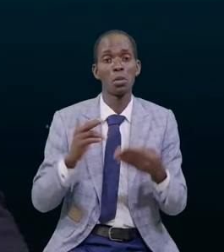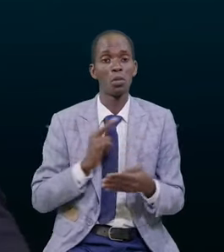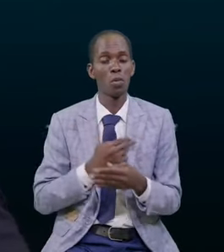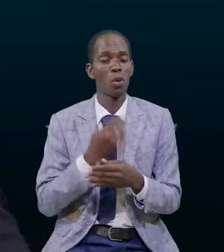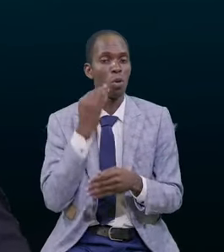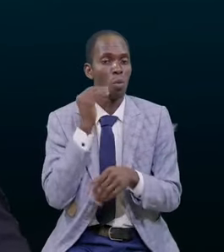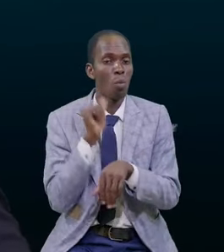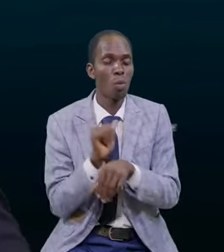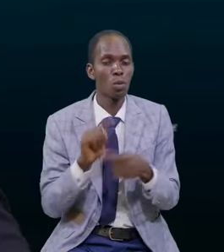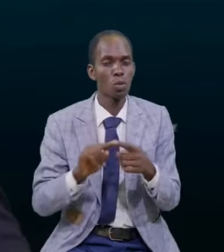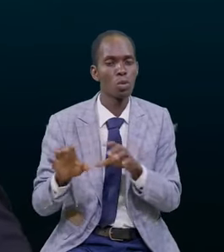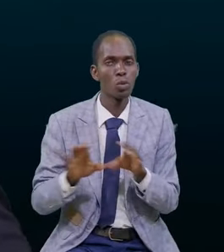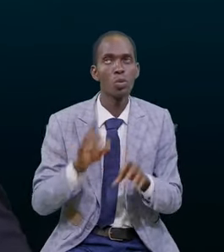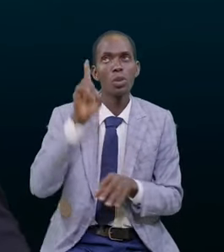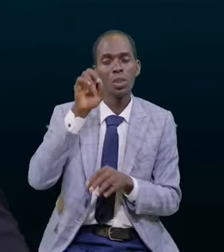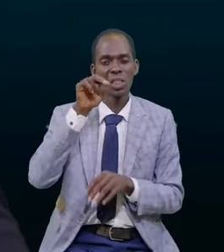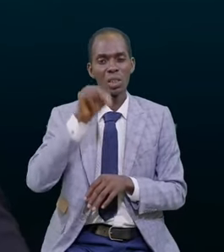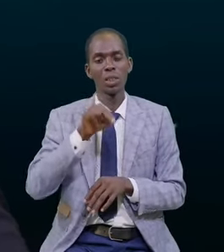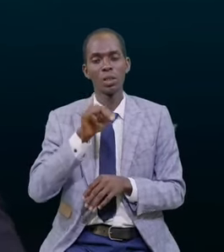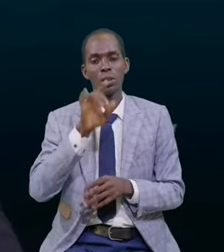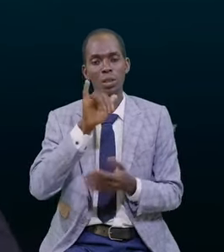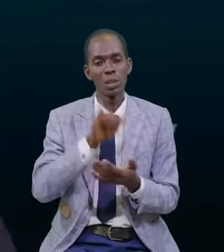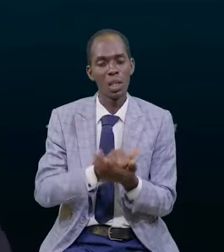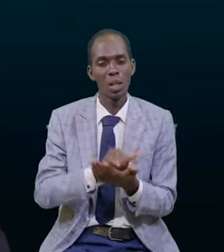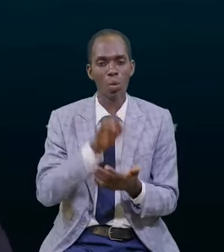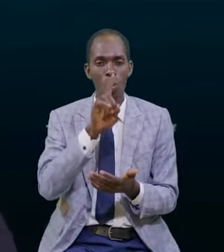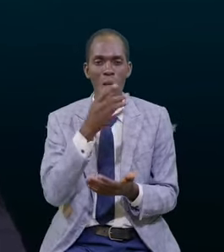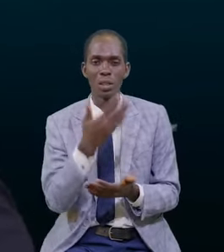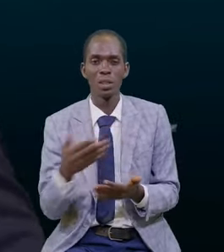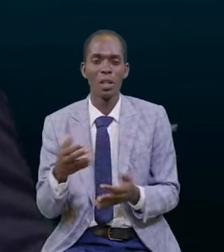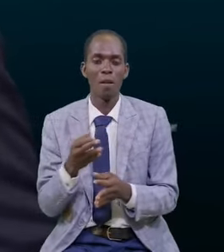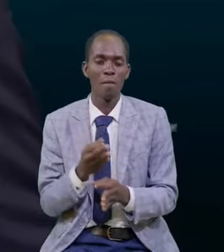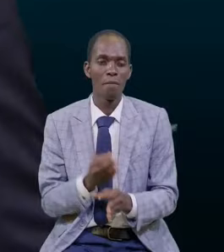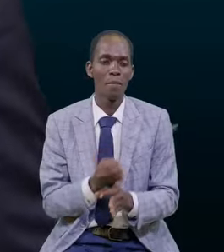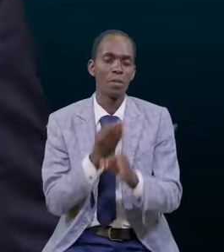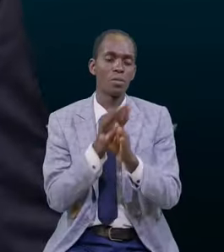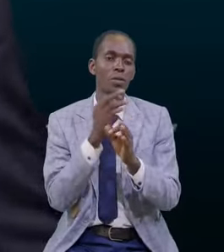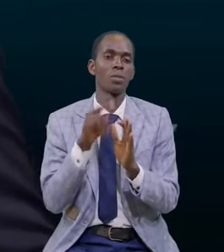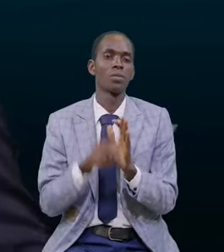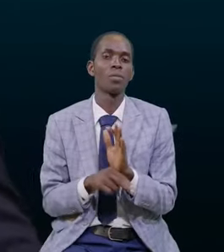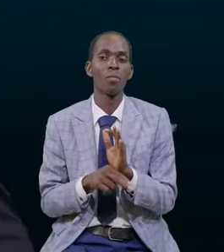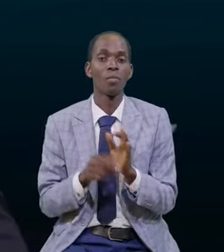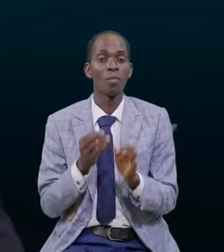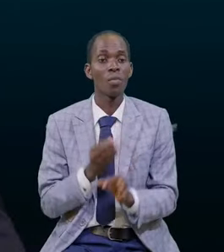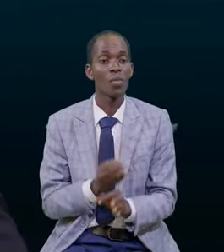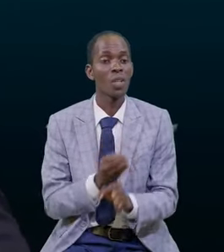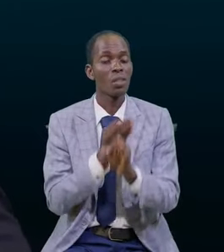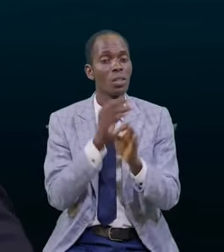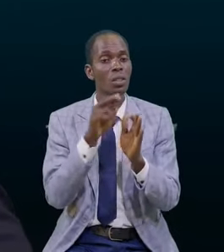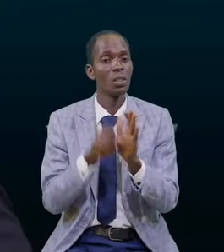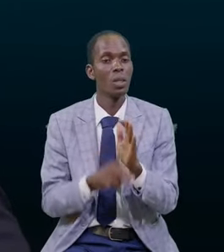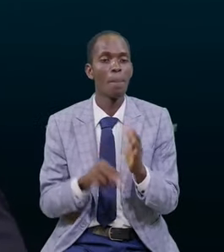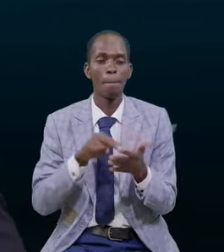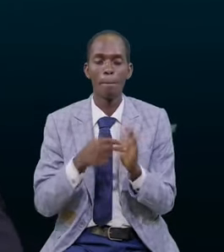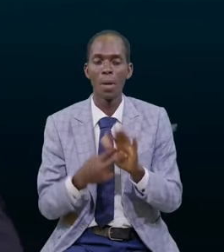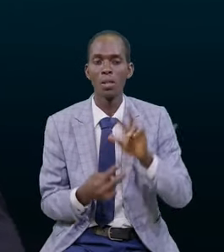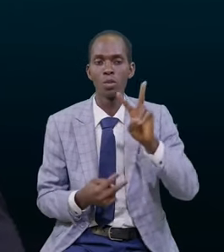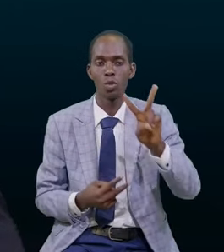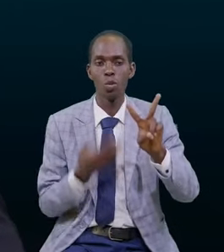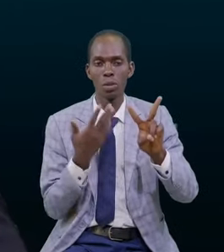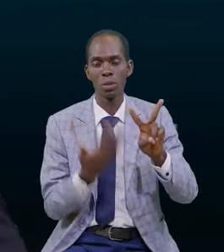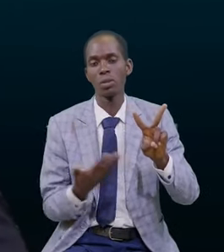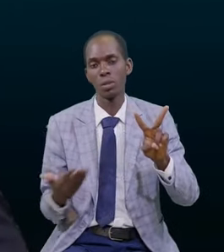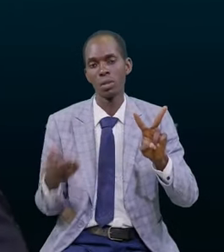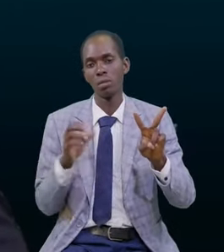thing that faithfulness faithfulness now faithfulness signifies two things number